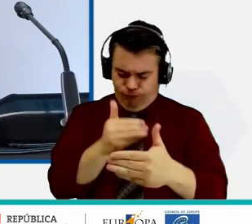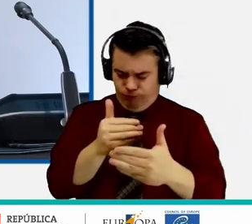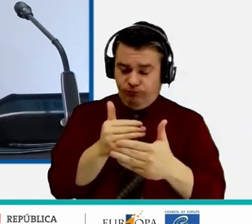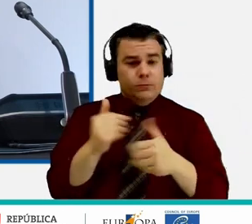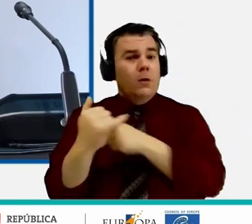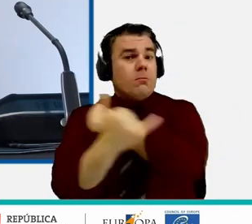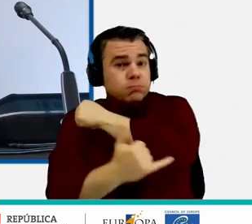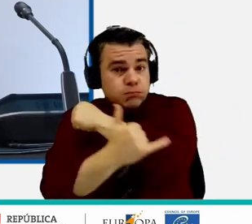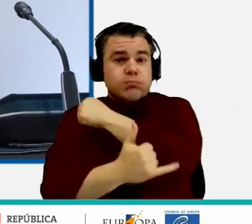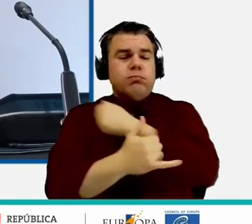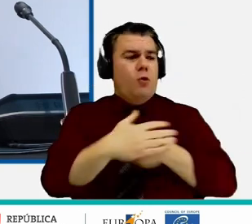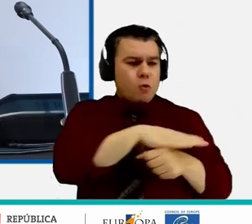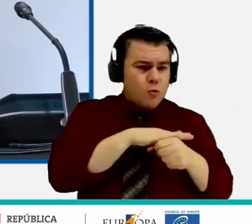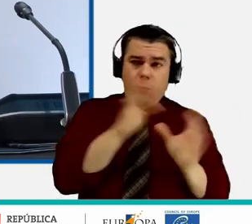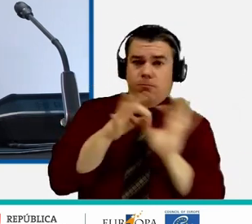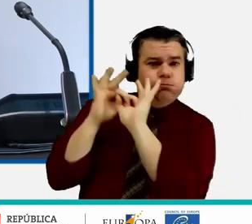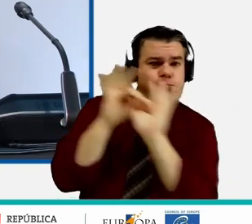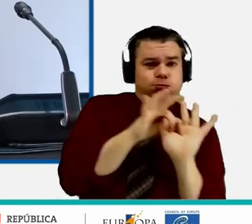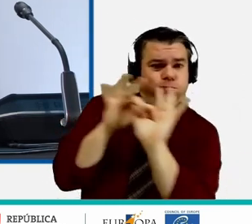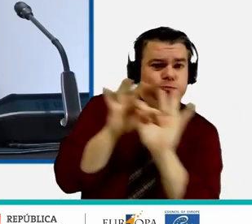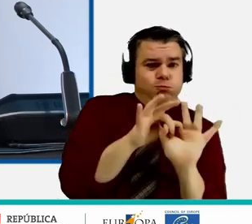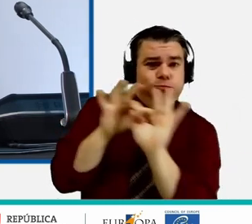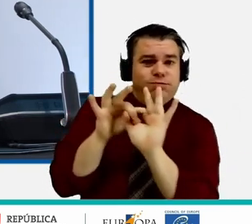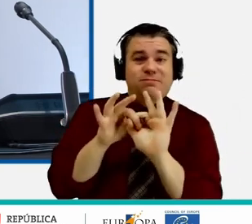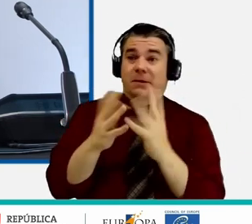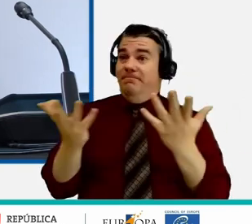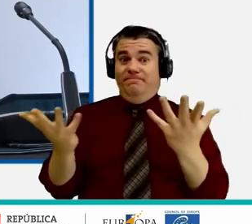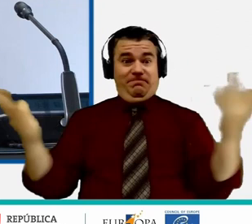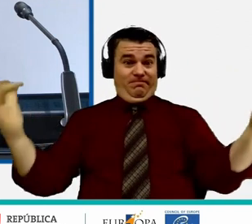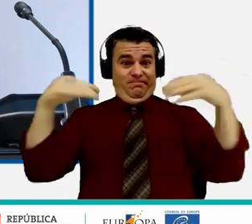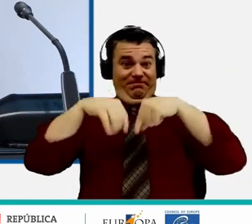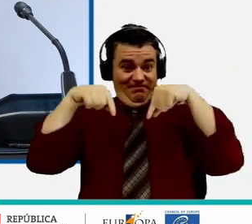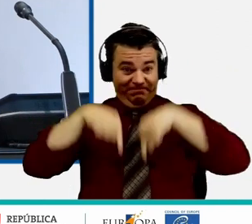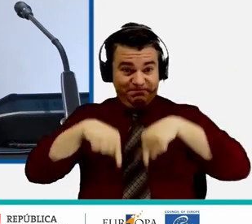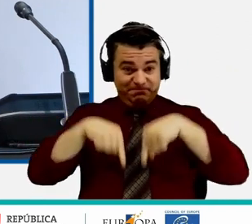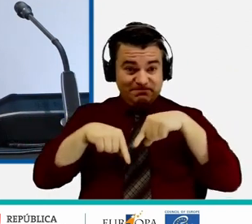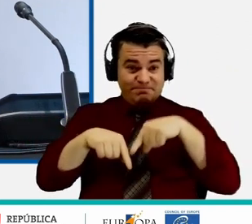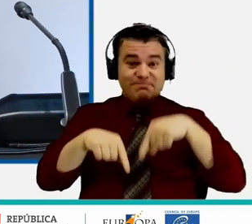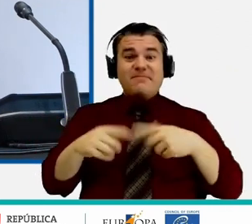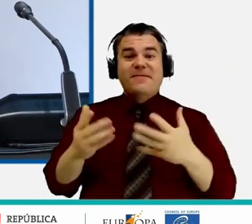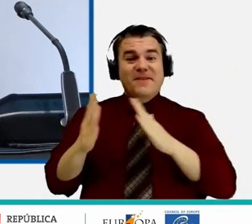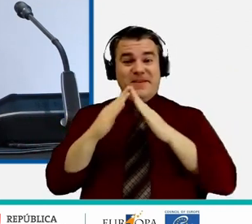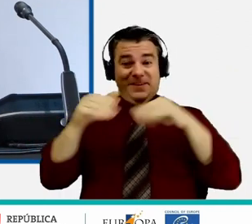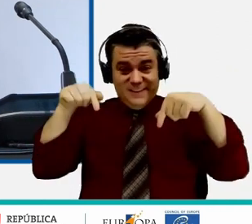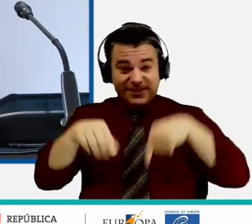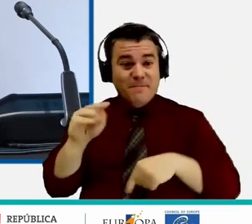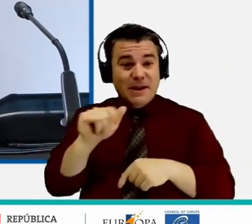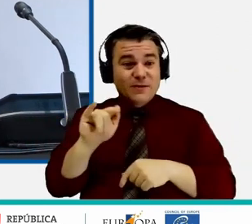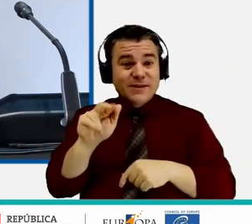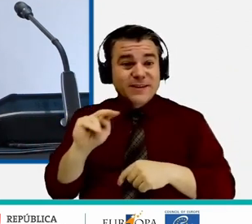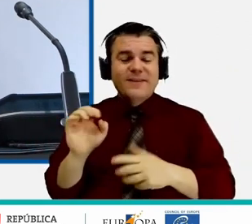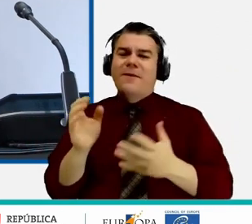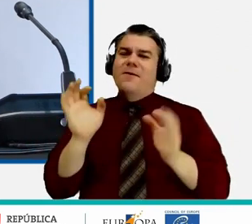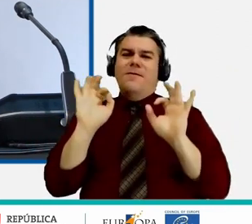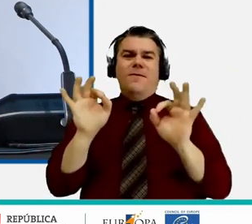level. And the fact that we are here in Matosinhos, I think, is a good proof of collaboration between all the levels, international, national,